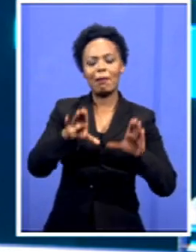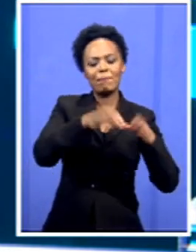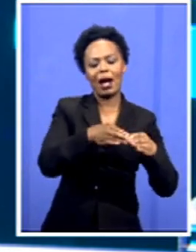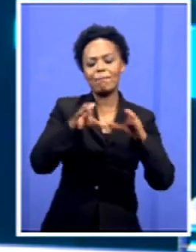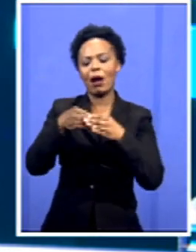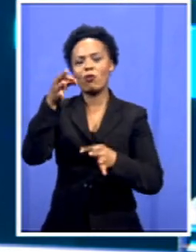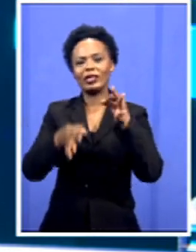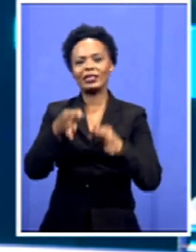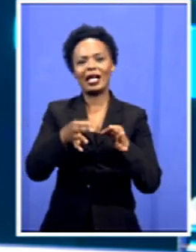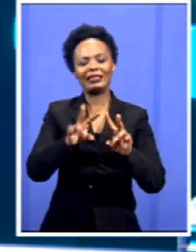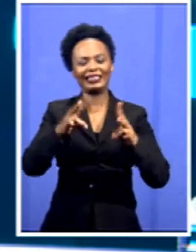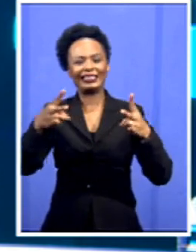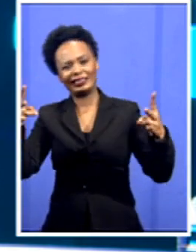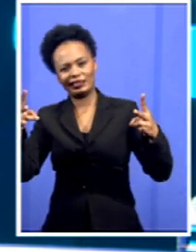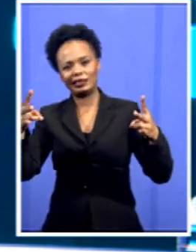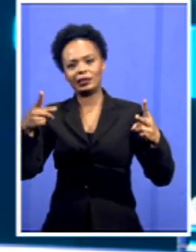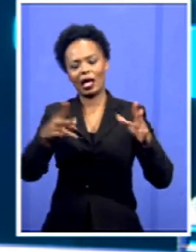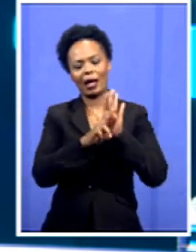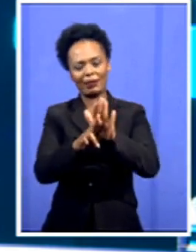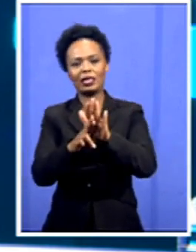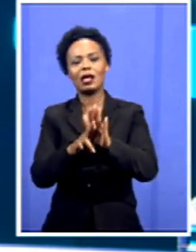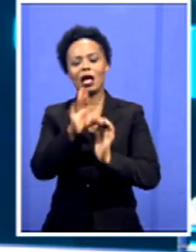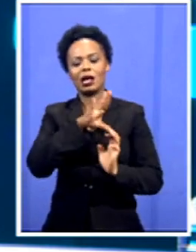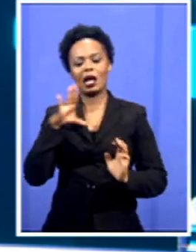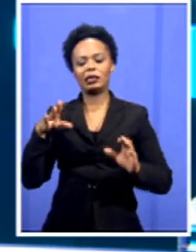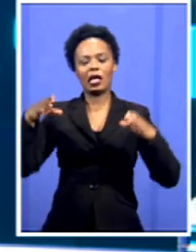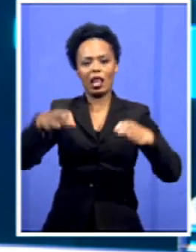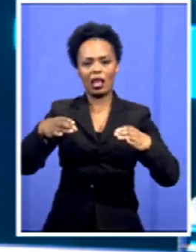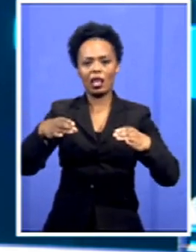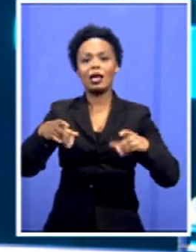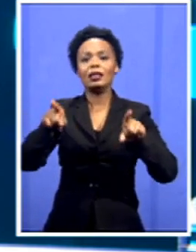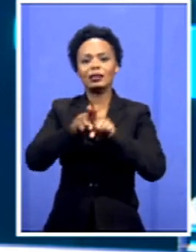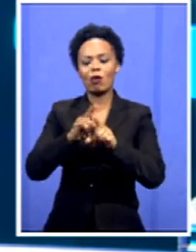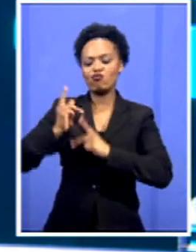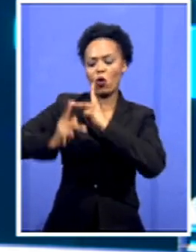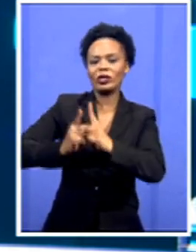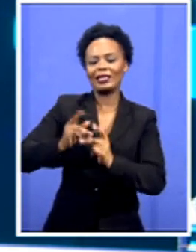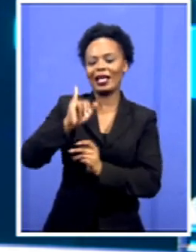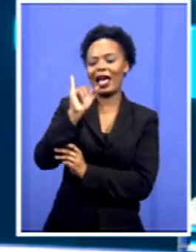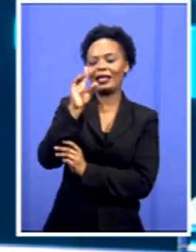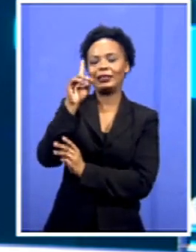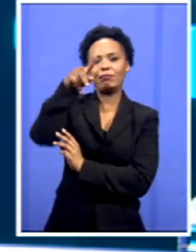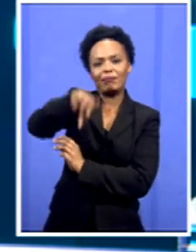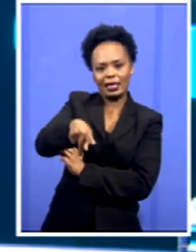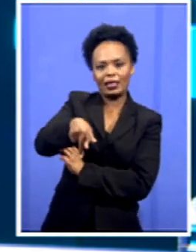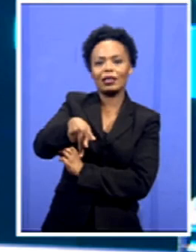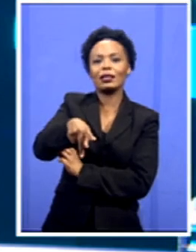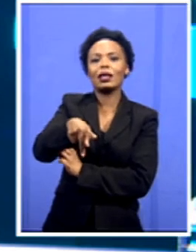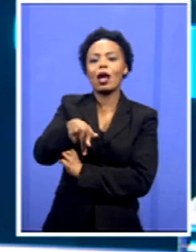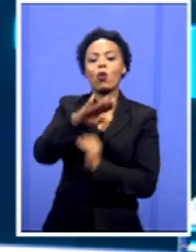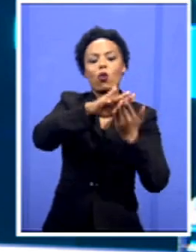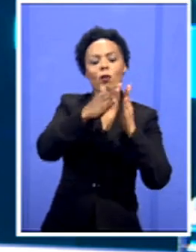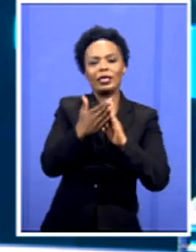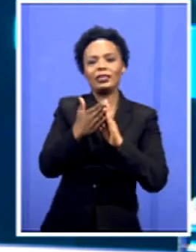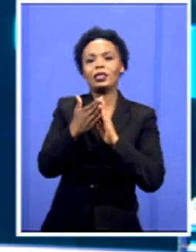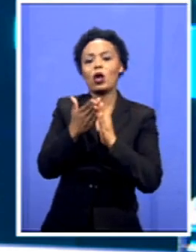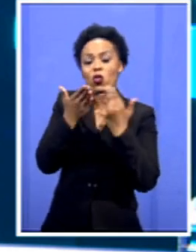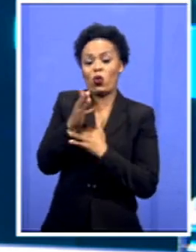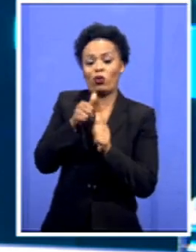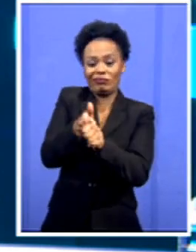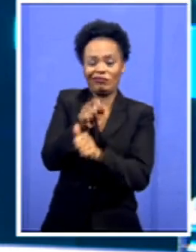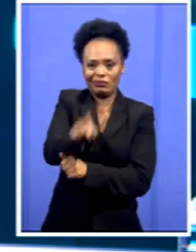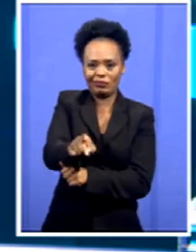are represented in council, and therefore there's also a process of IDP that, you know, communities would have to go through.